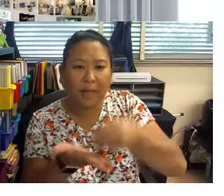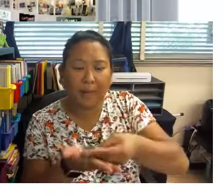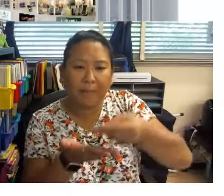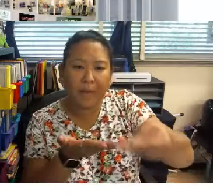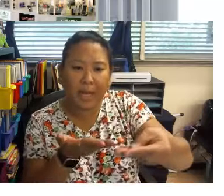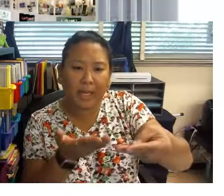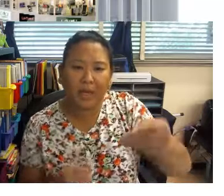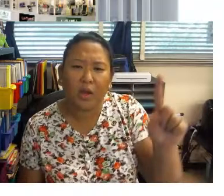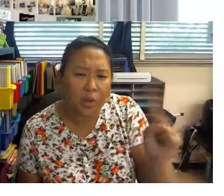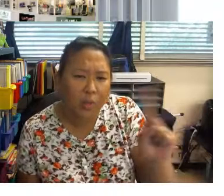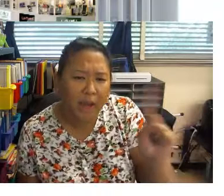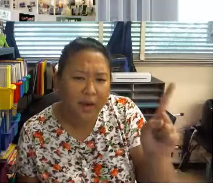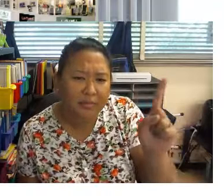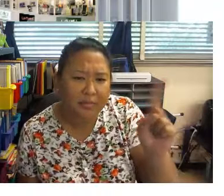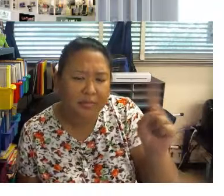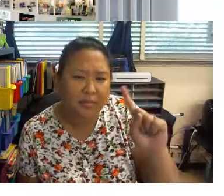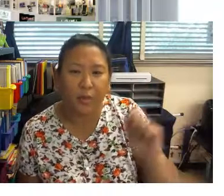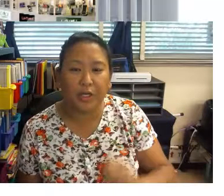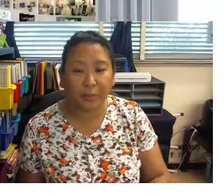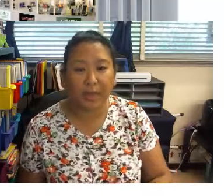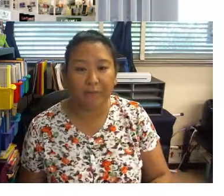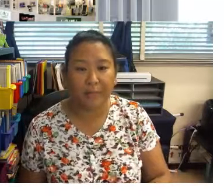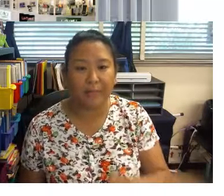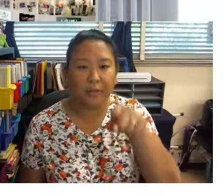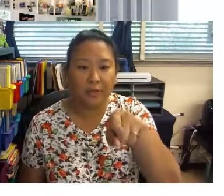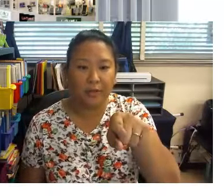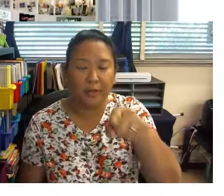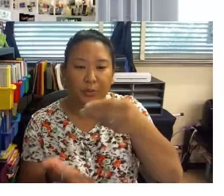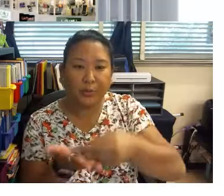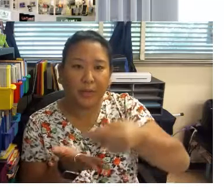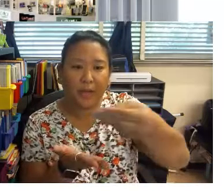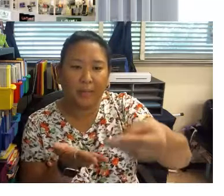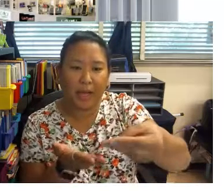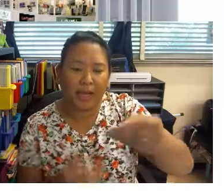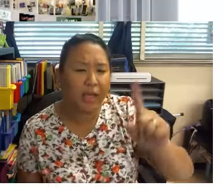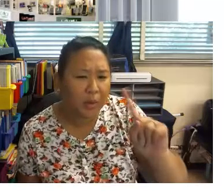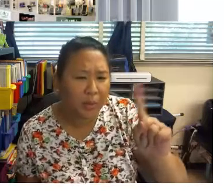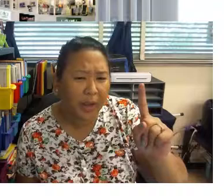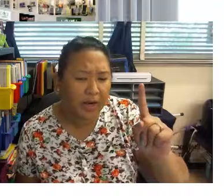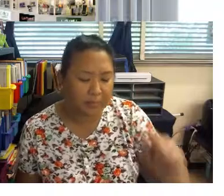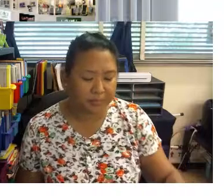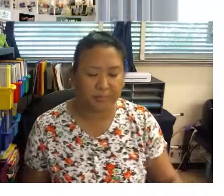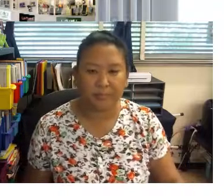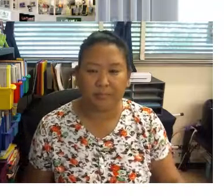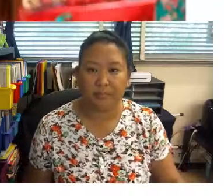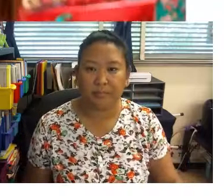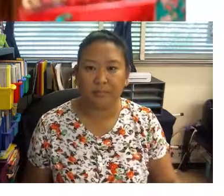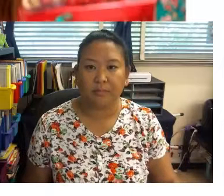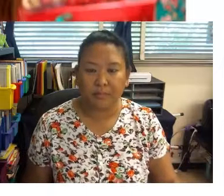You buy where? Where did you buy it from? You buy where?